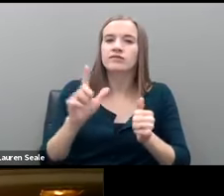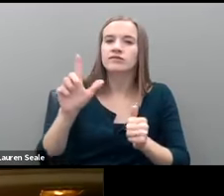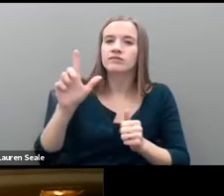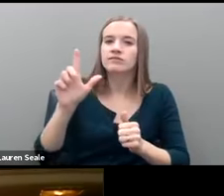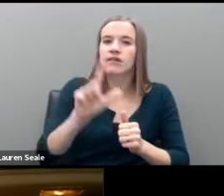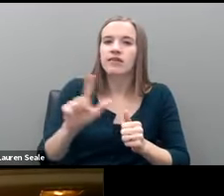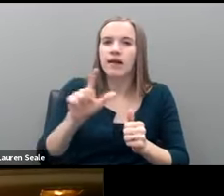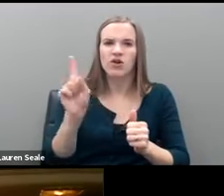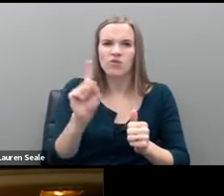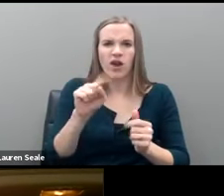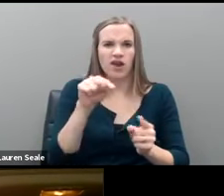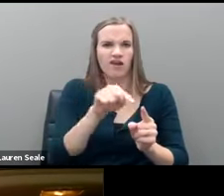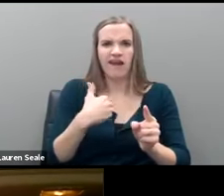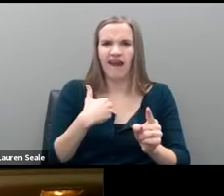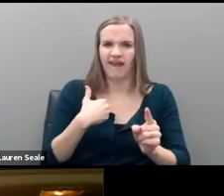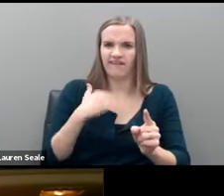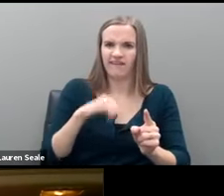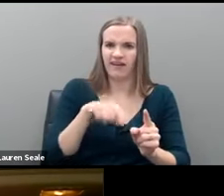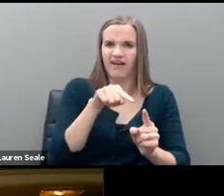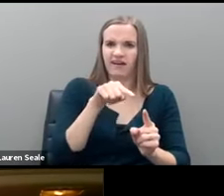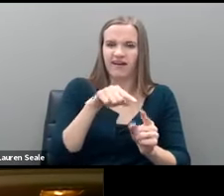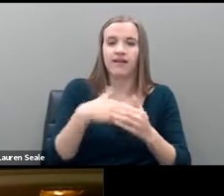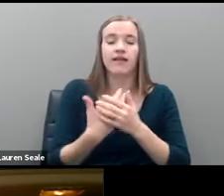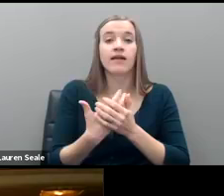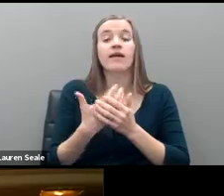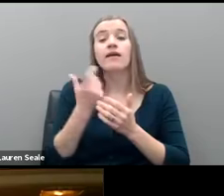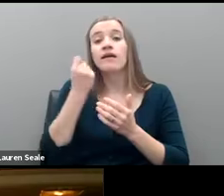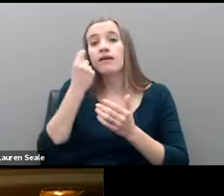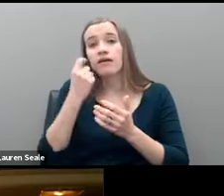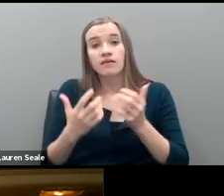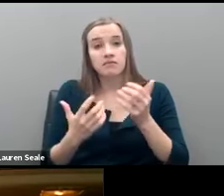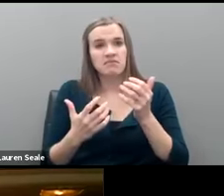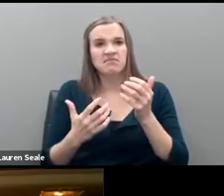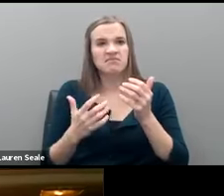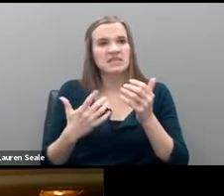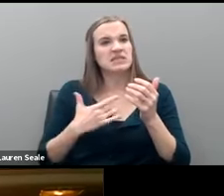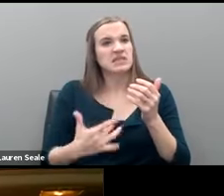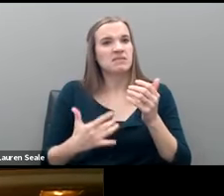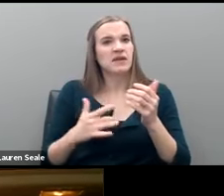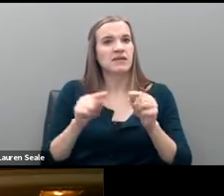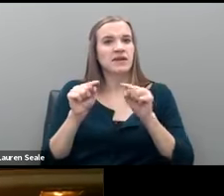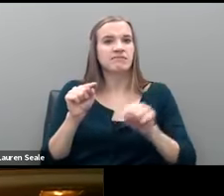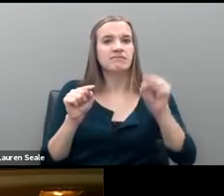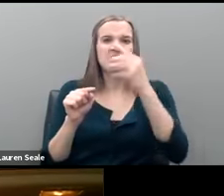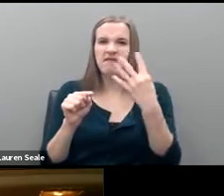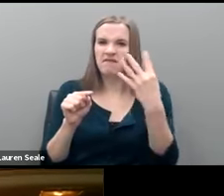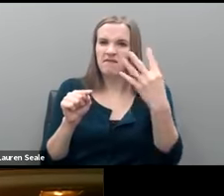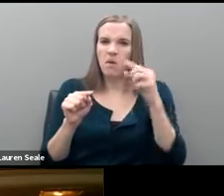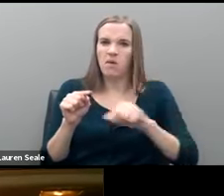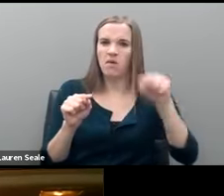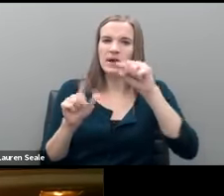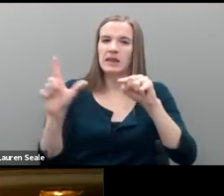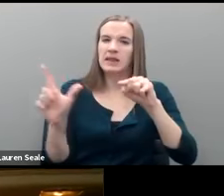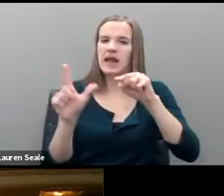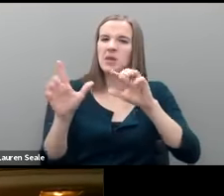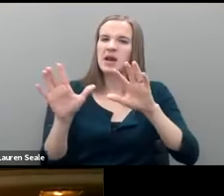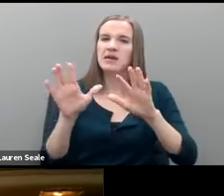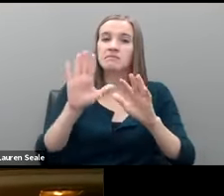all replicated, but sometimes we have specialized technology in one and not the other, and we can make sure that we can get that to the individual, so they can take a look at